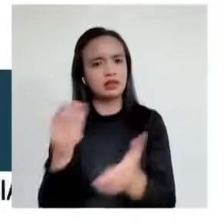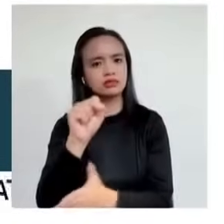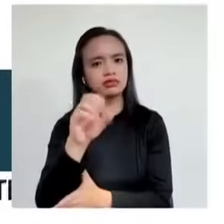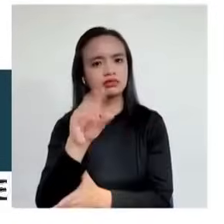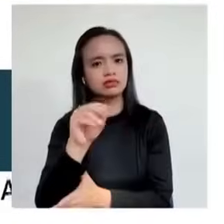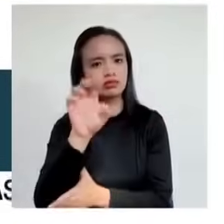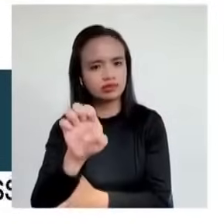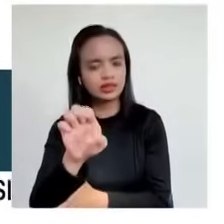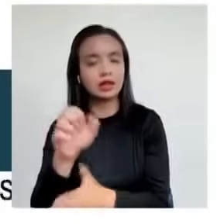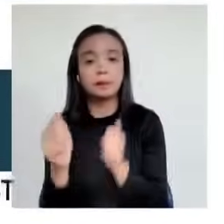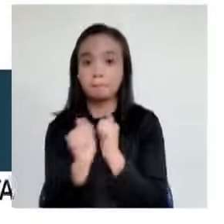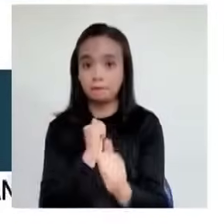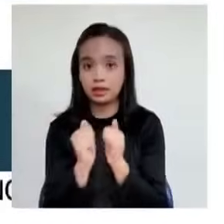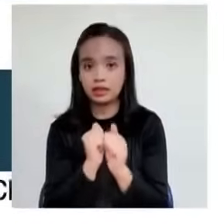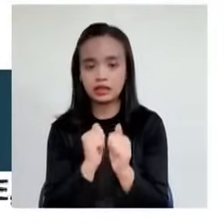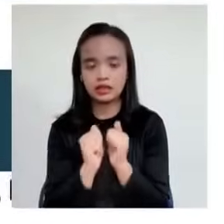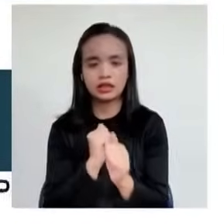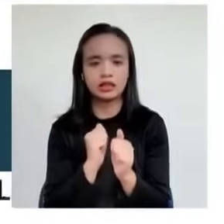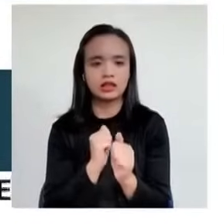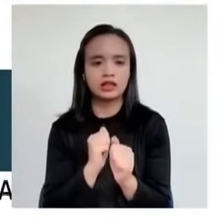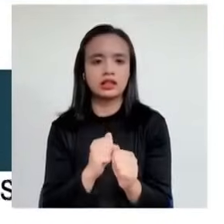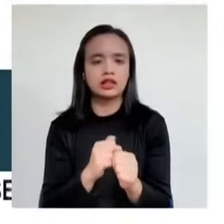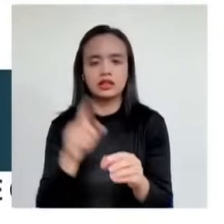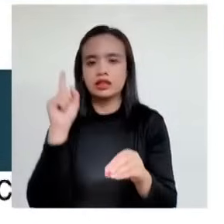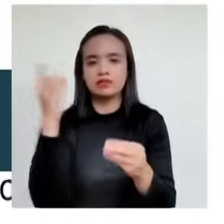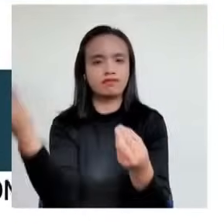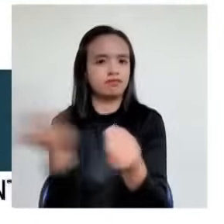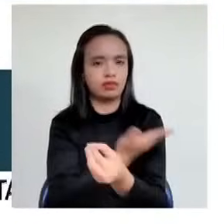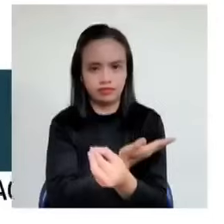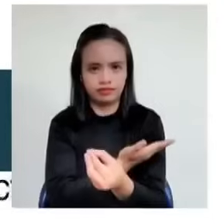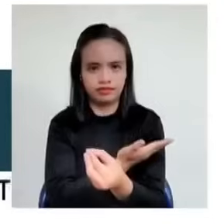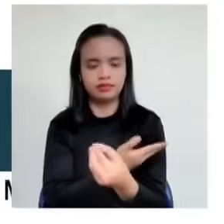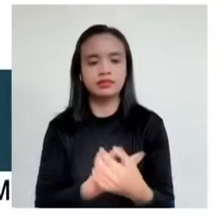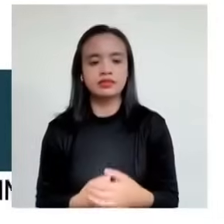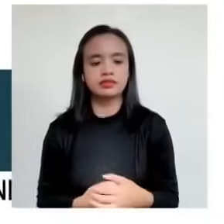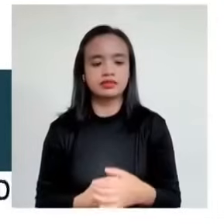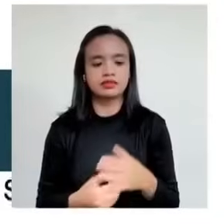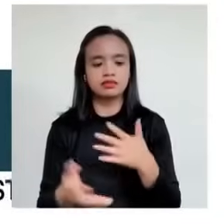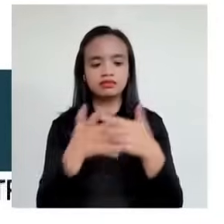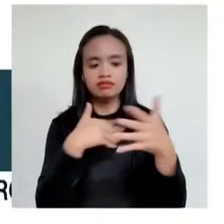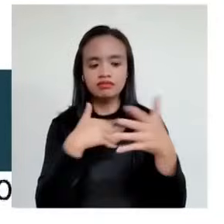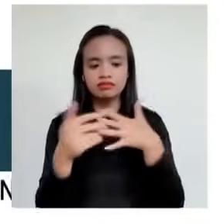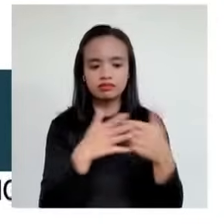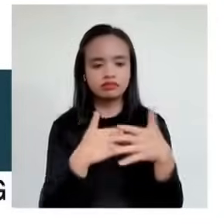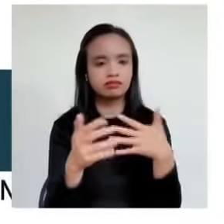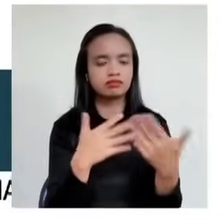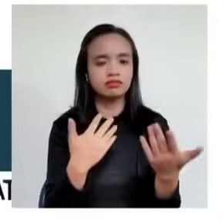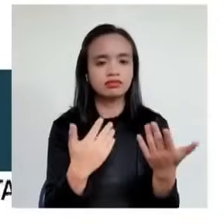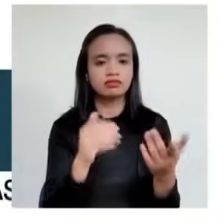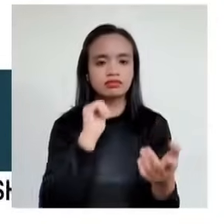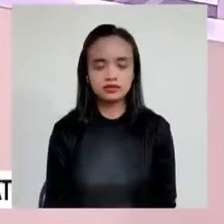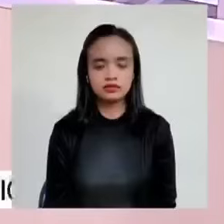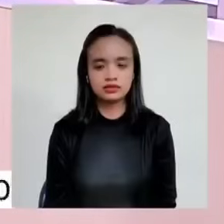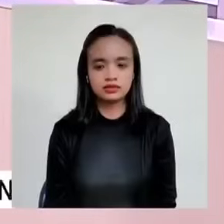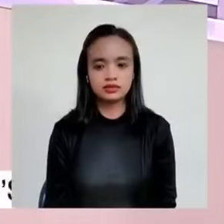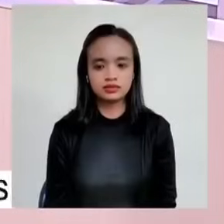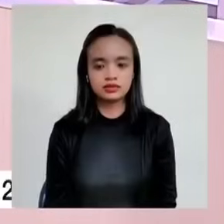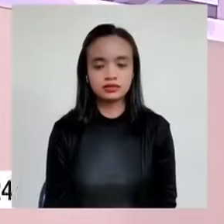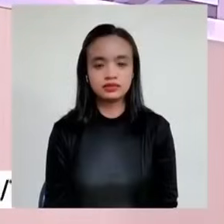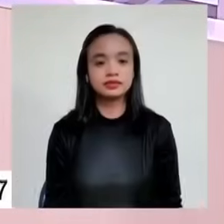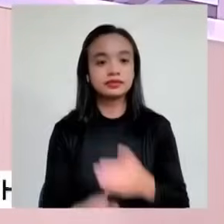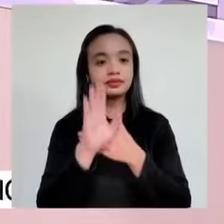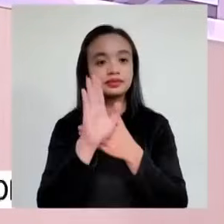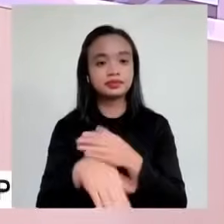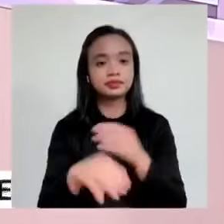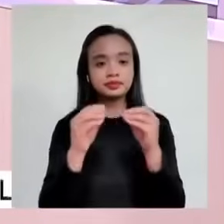mean perpetual disqualification to hold office, whether elective or appointive. A group of